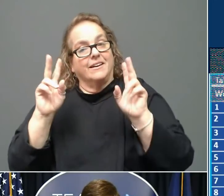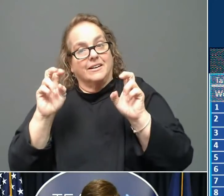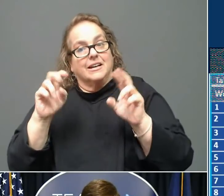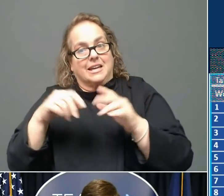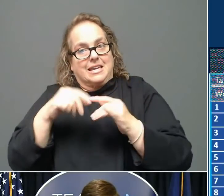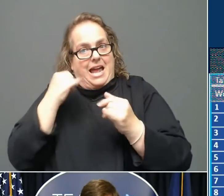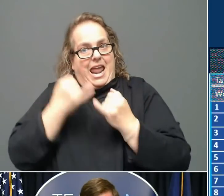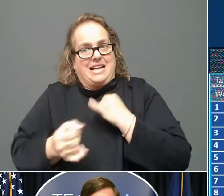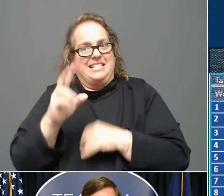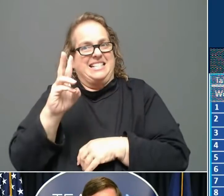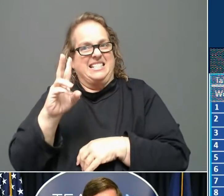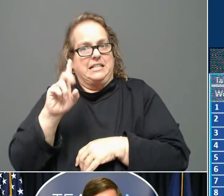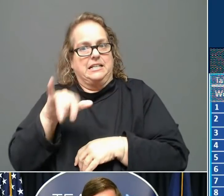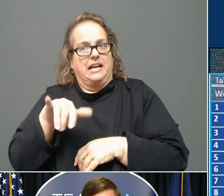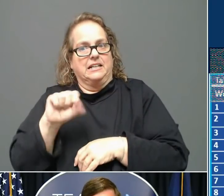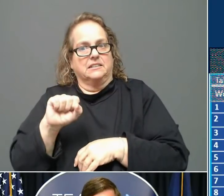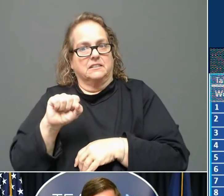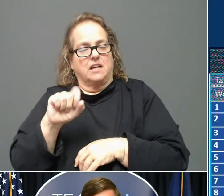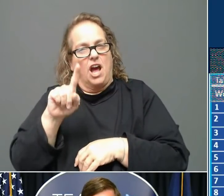days.